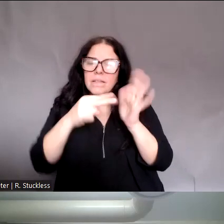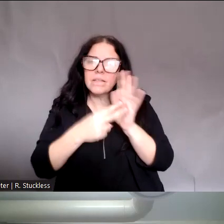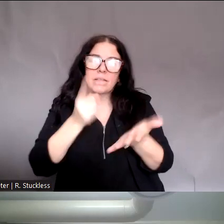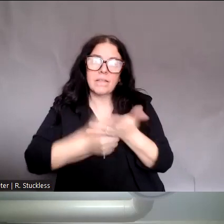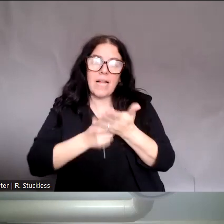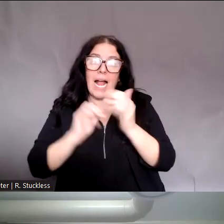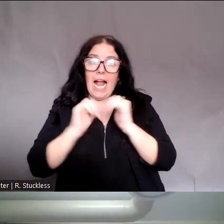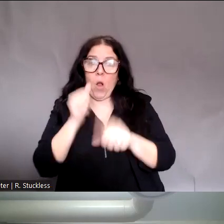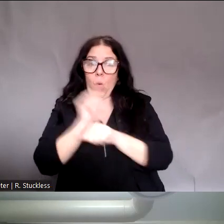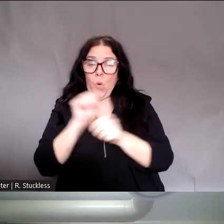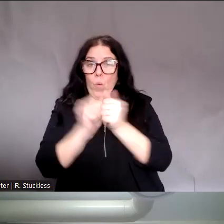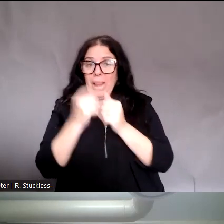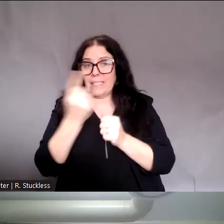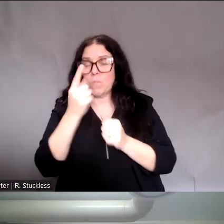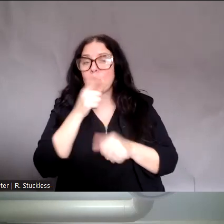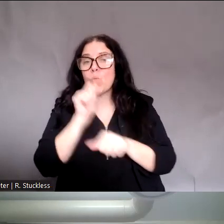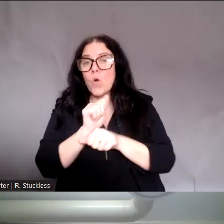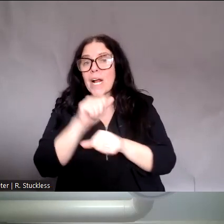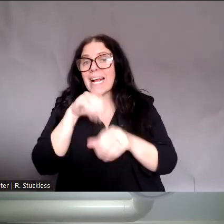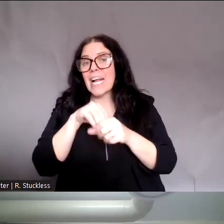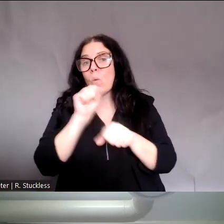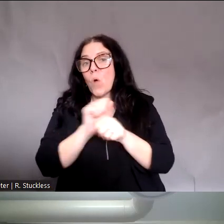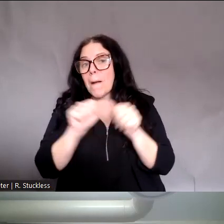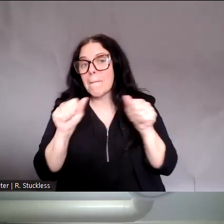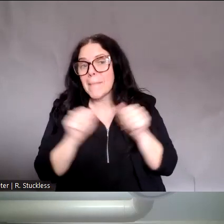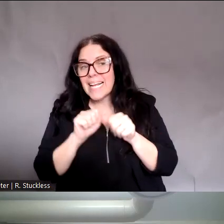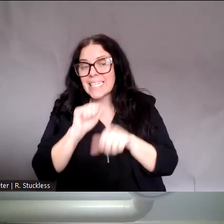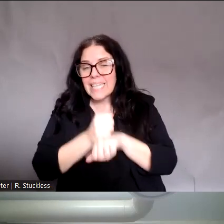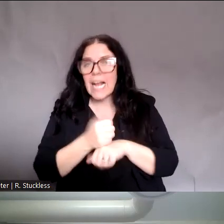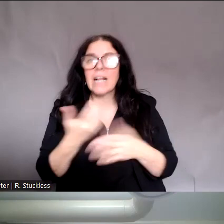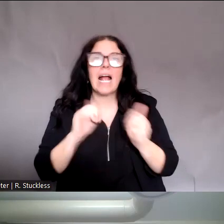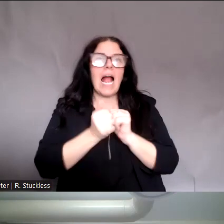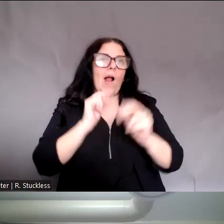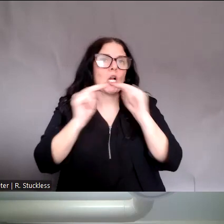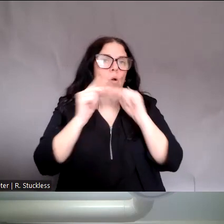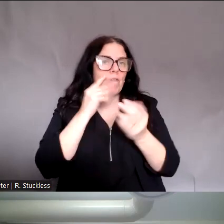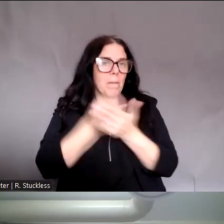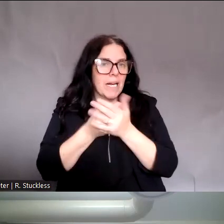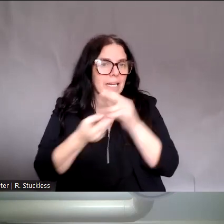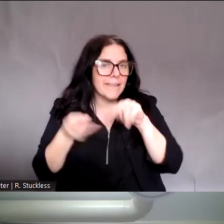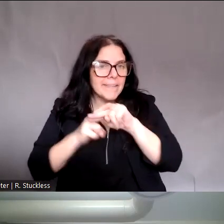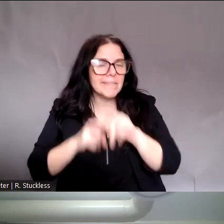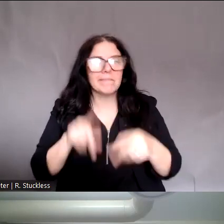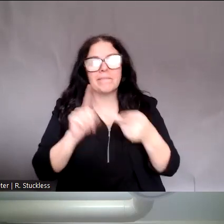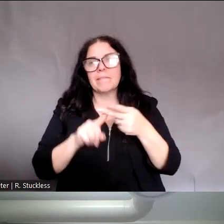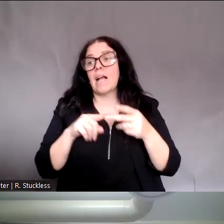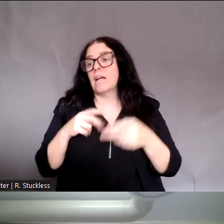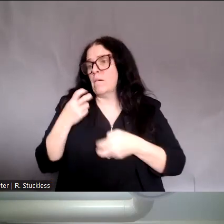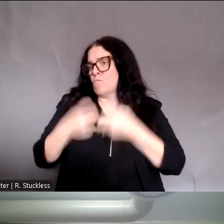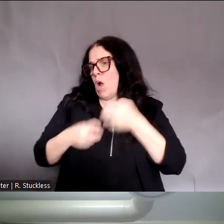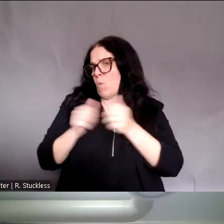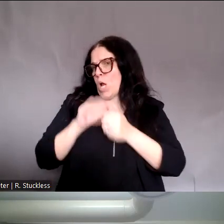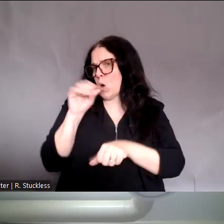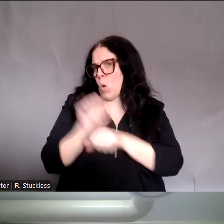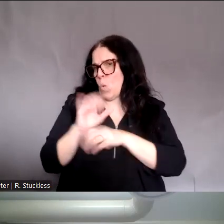a workplace setting, negotiating for a raise, solving problems with your coworkers